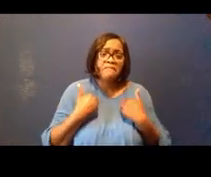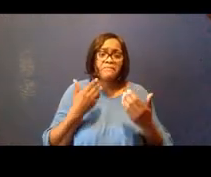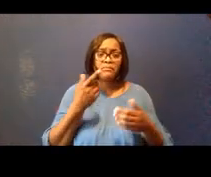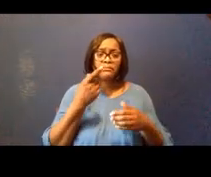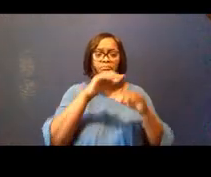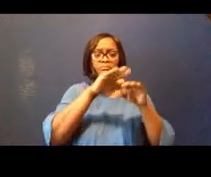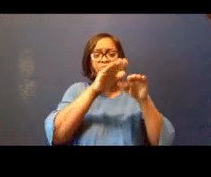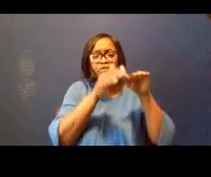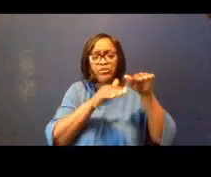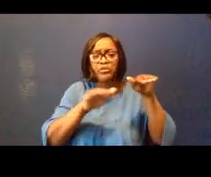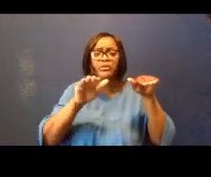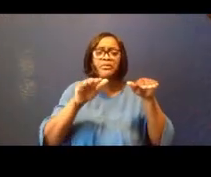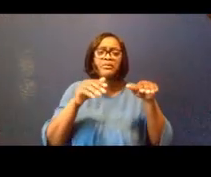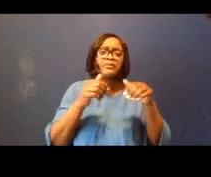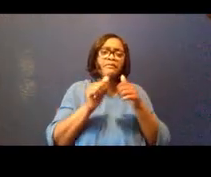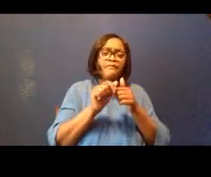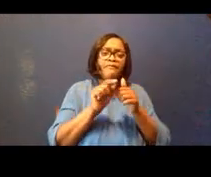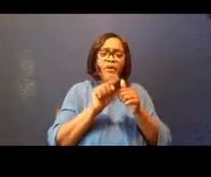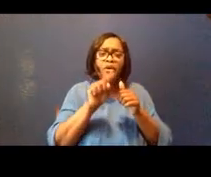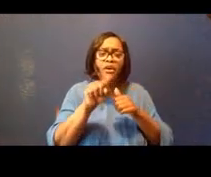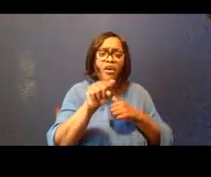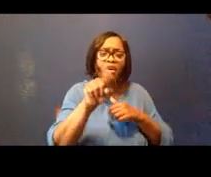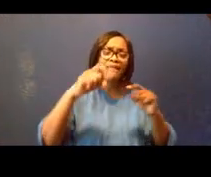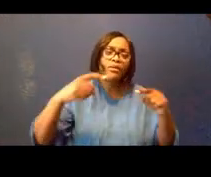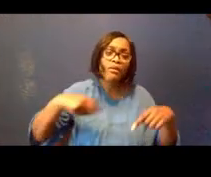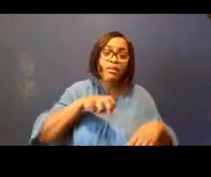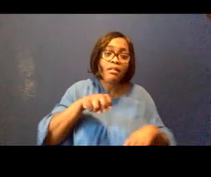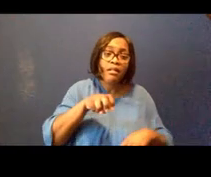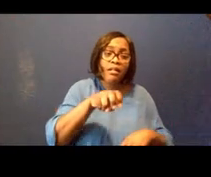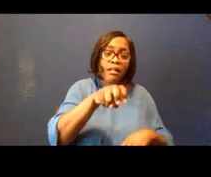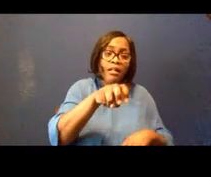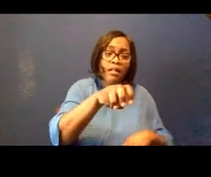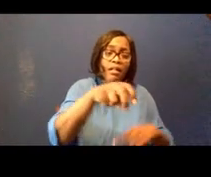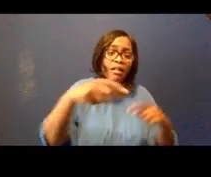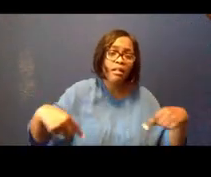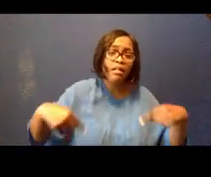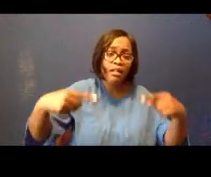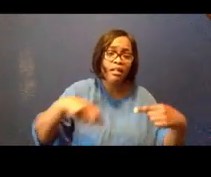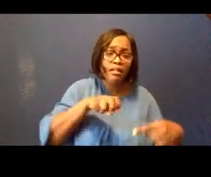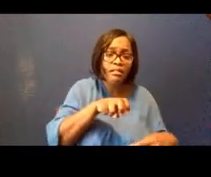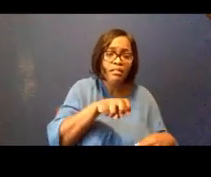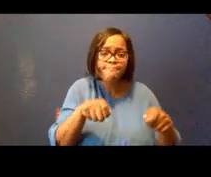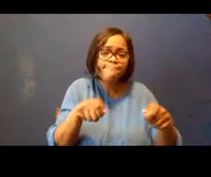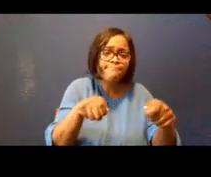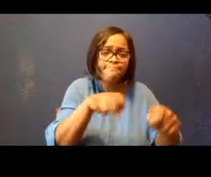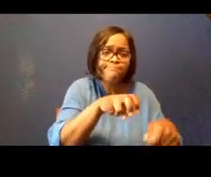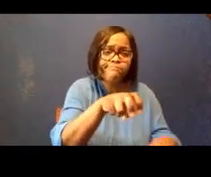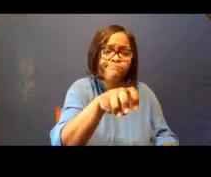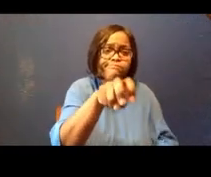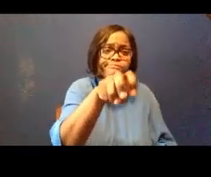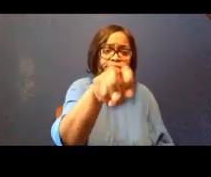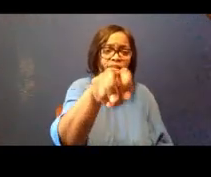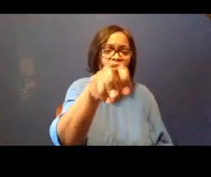a undue hardship on a person that was disabled.